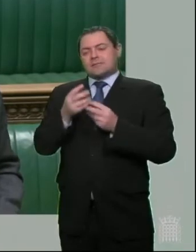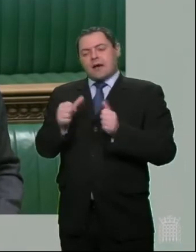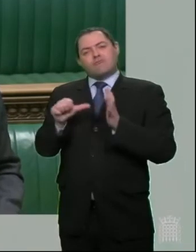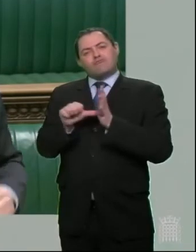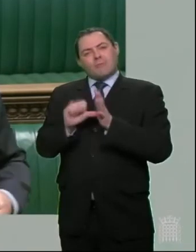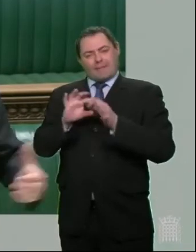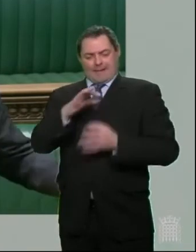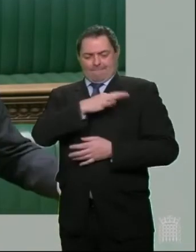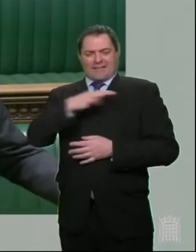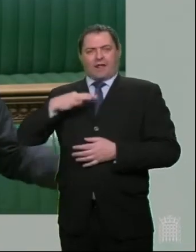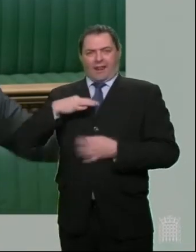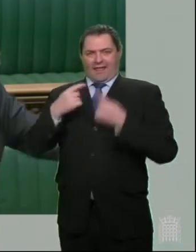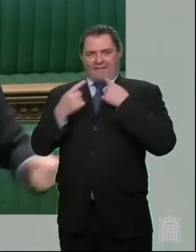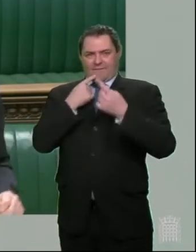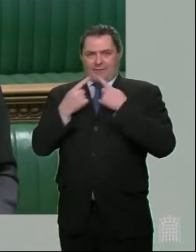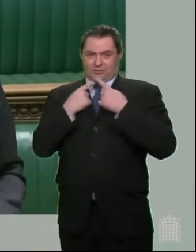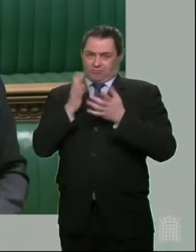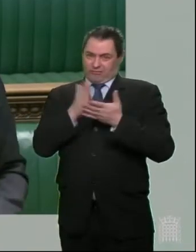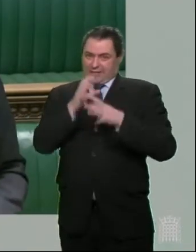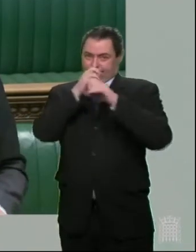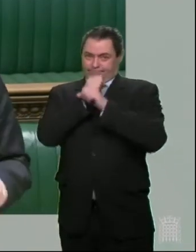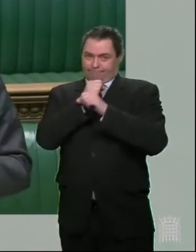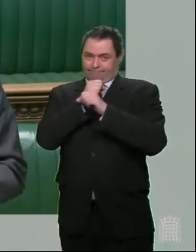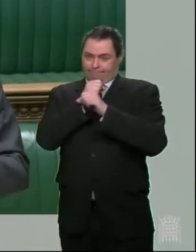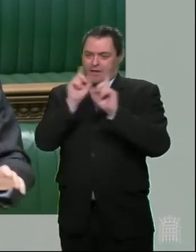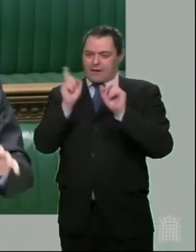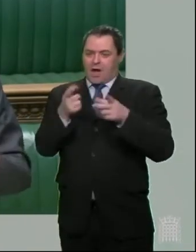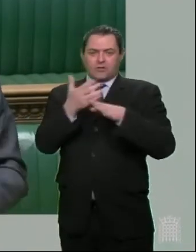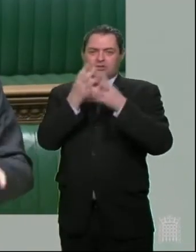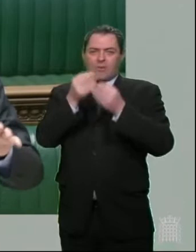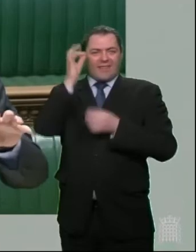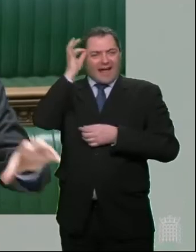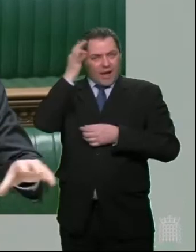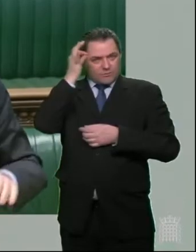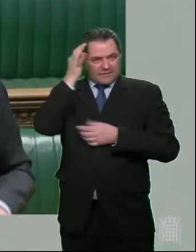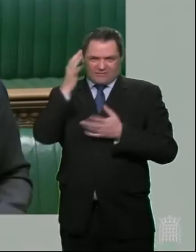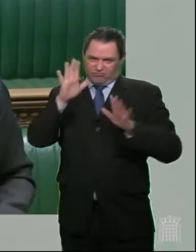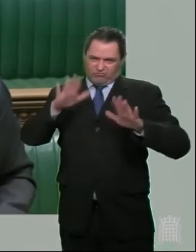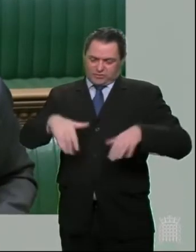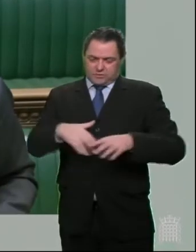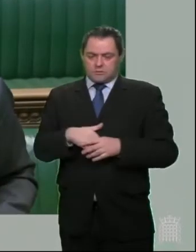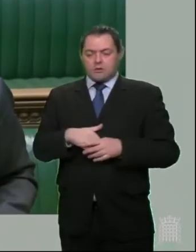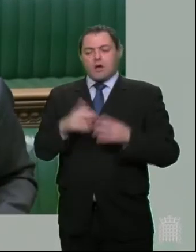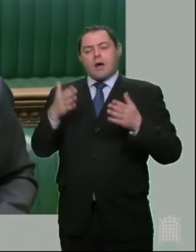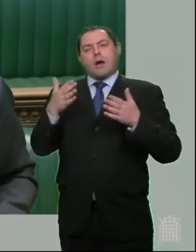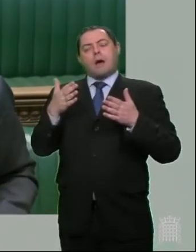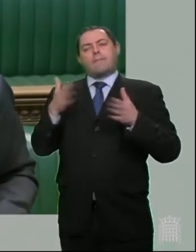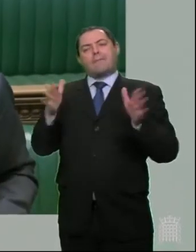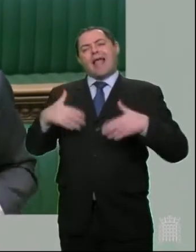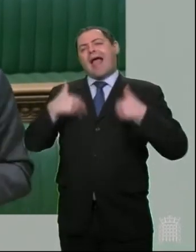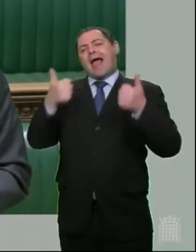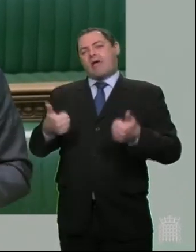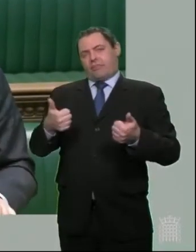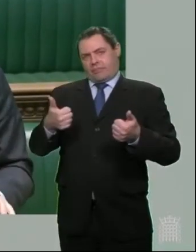medical records, detailed medical records with local government. But what we are doing is giving public health officials at local